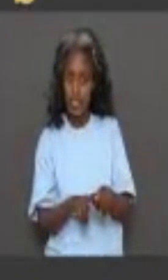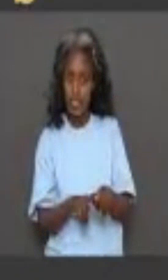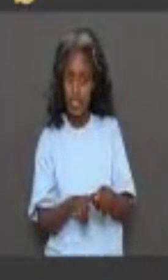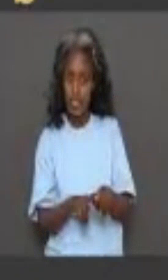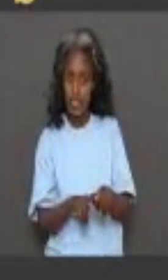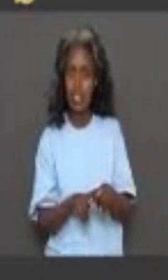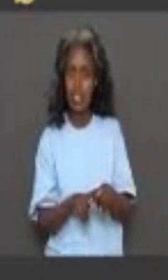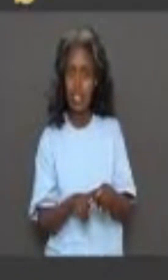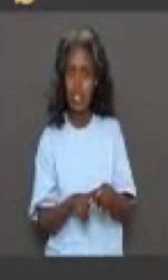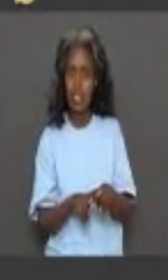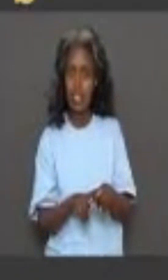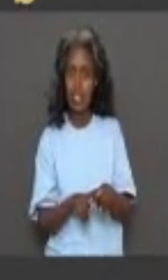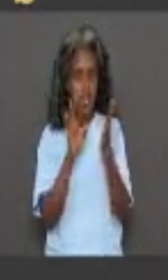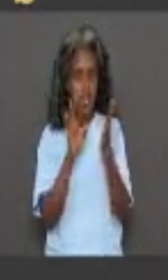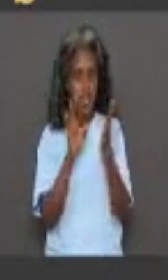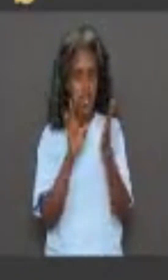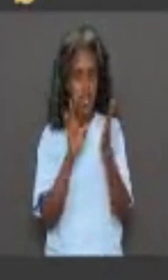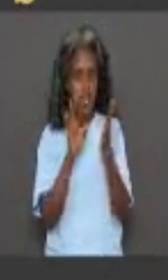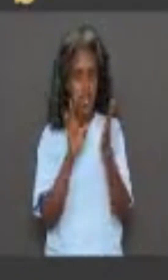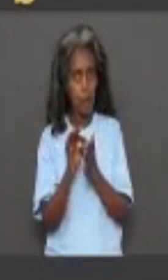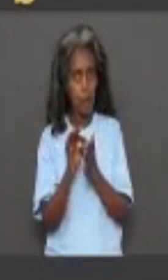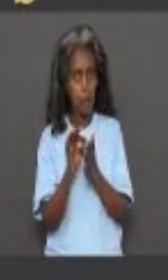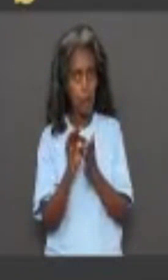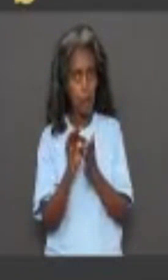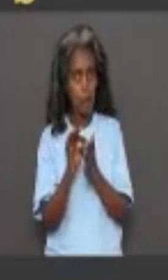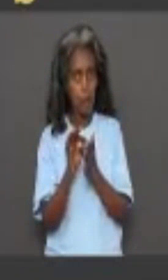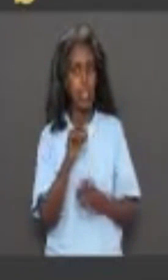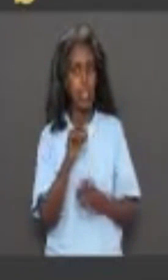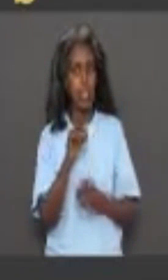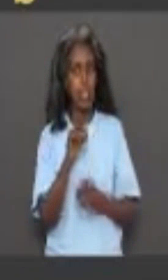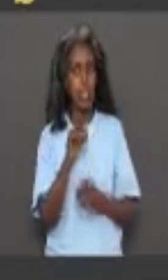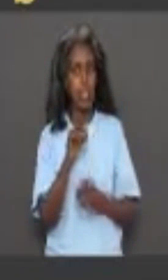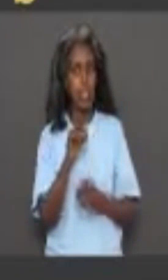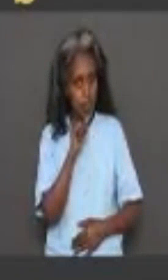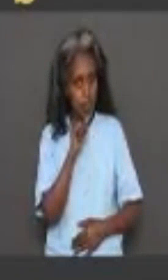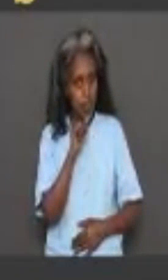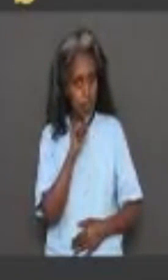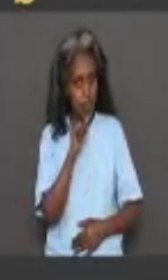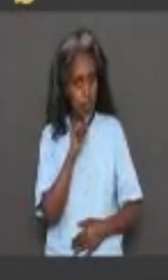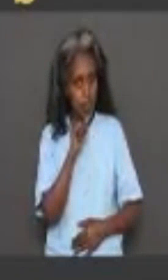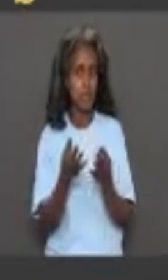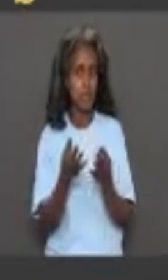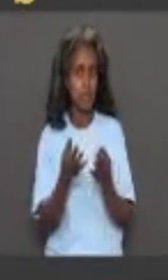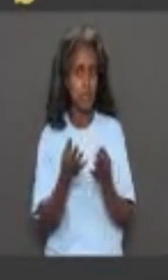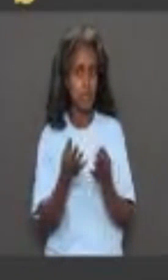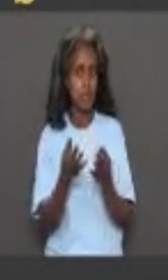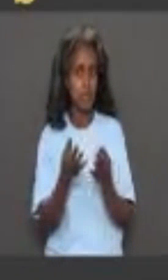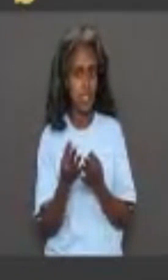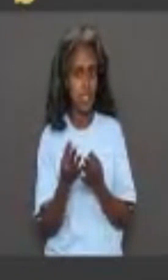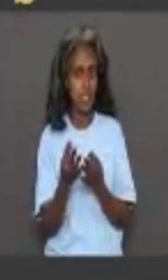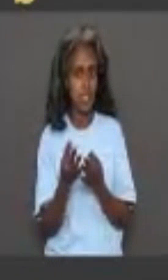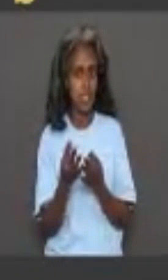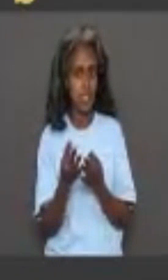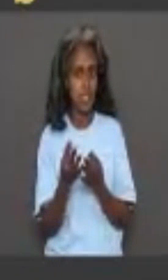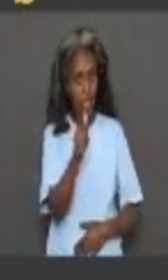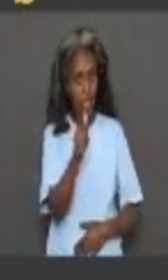it is a number that cannot be expressed as